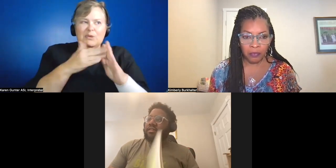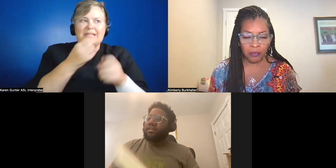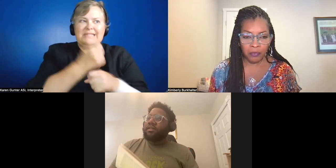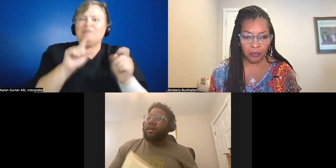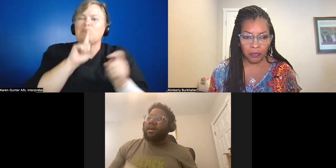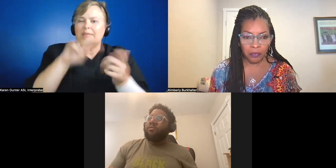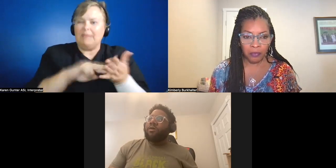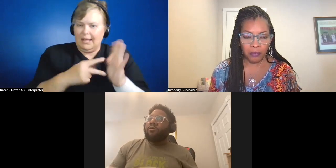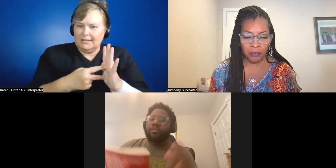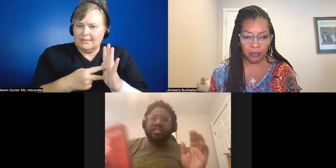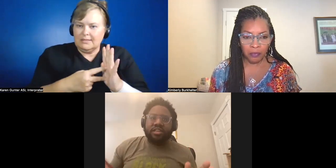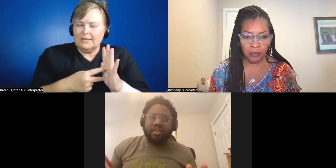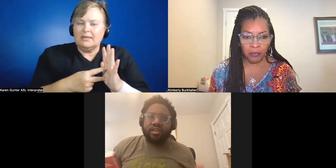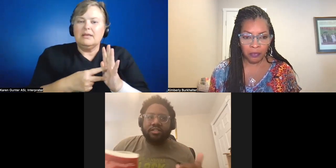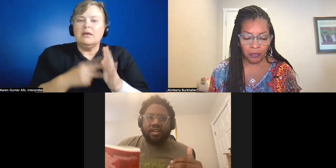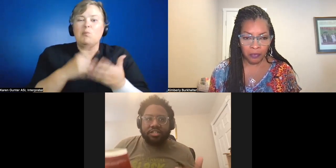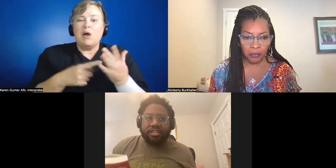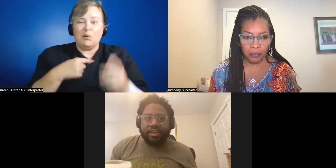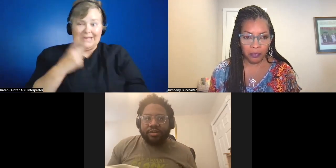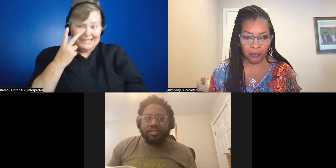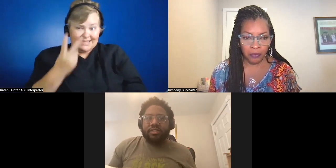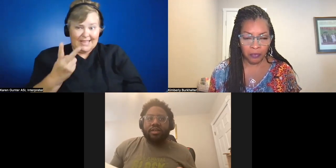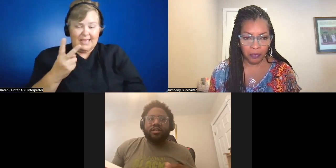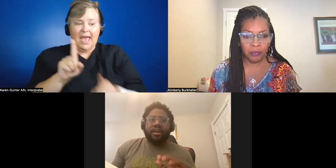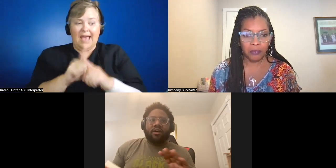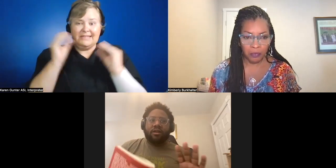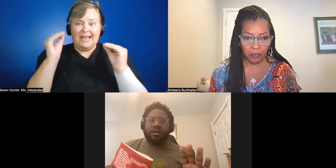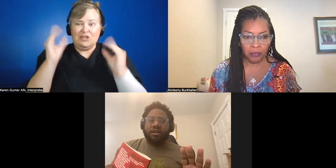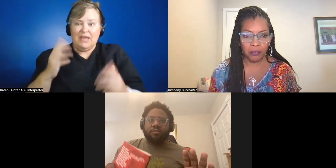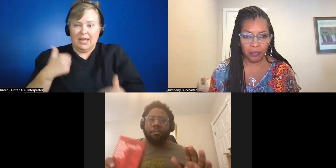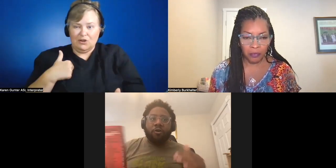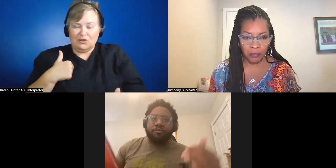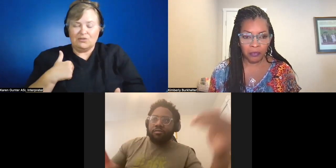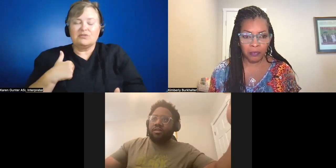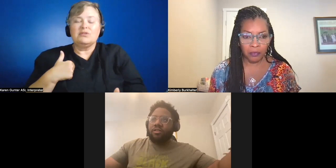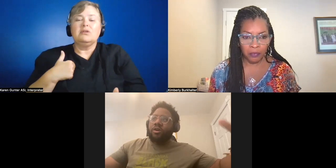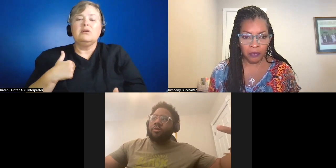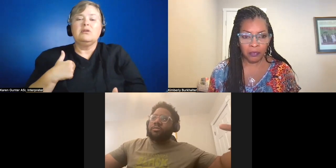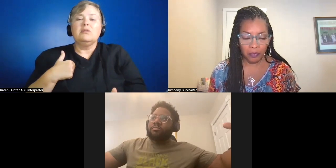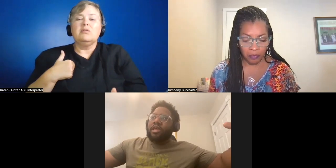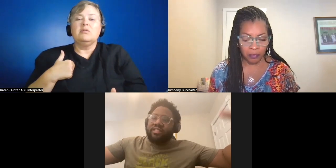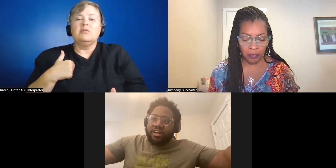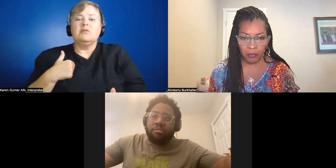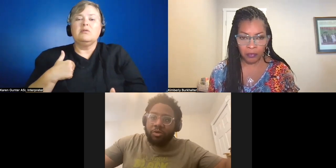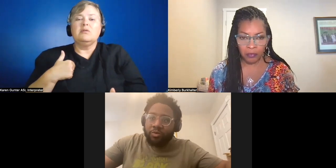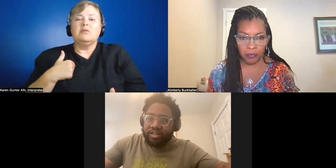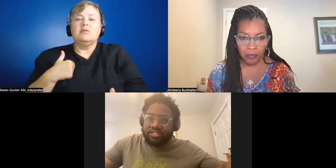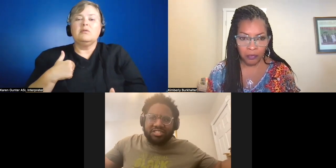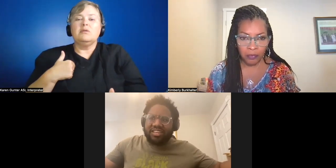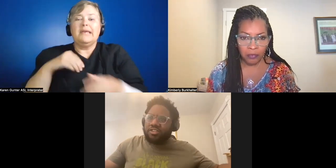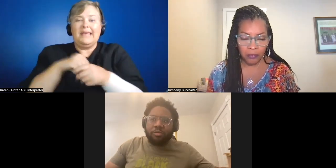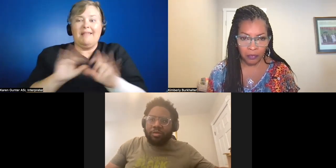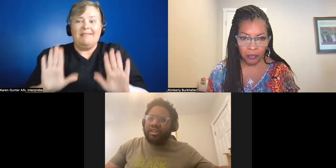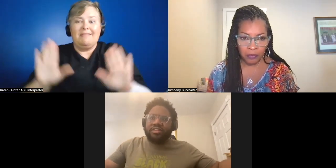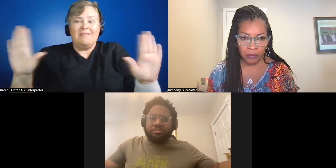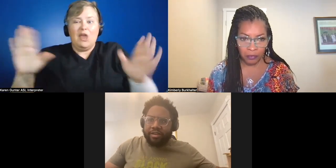think what we see is educators that are both, in their communities, just